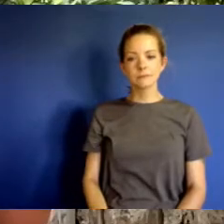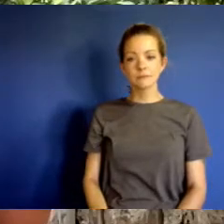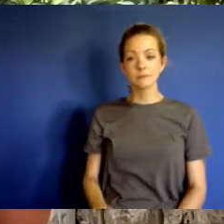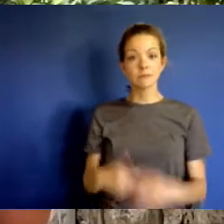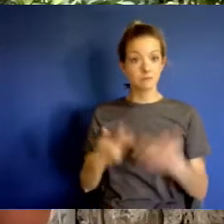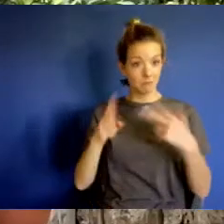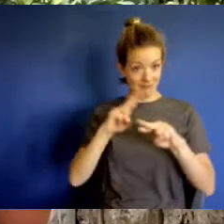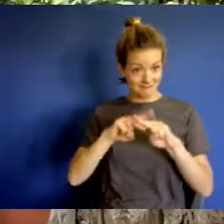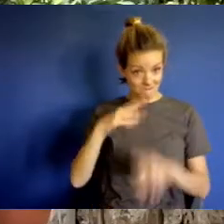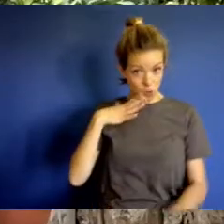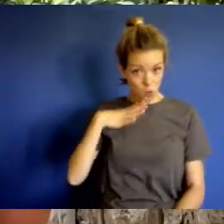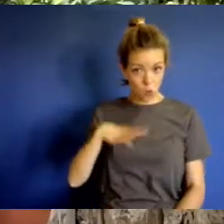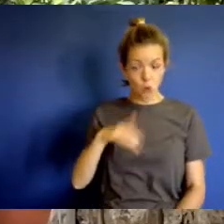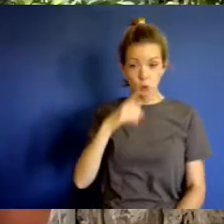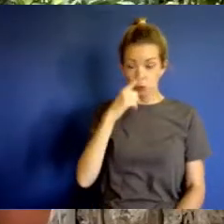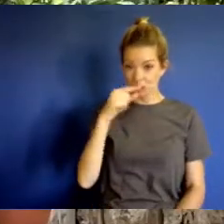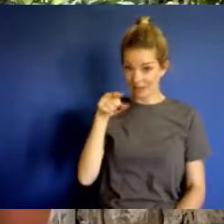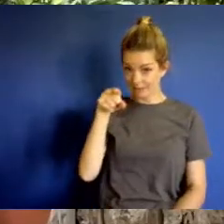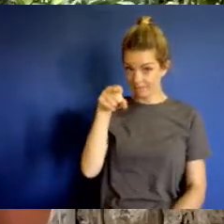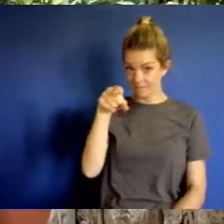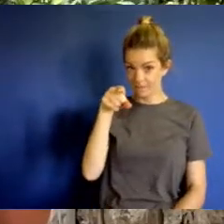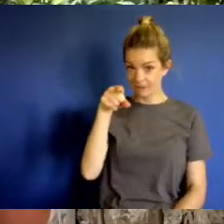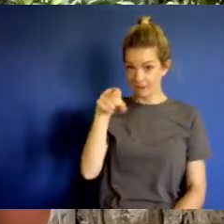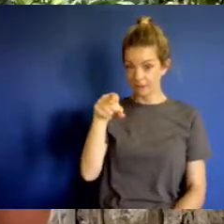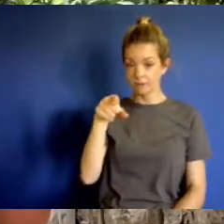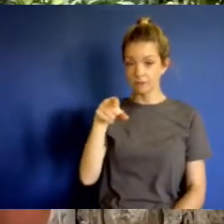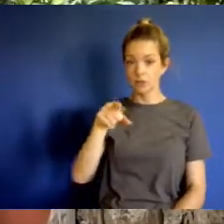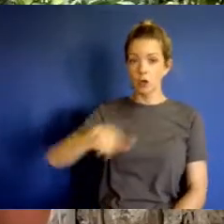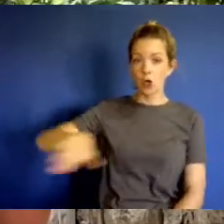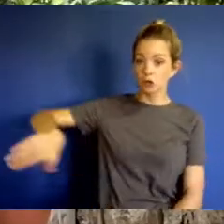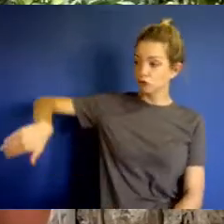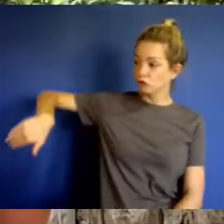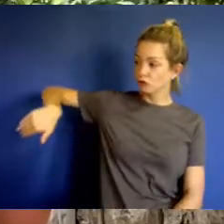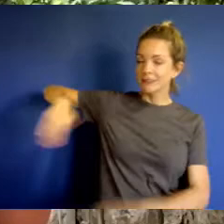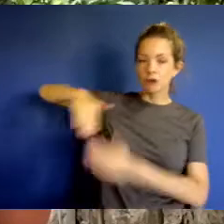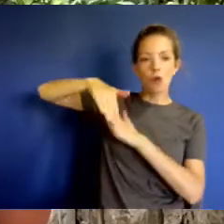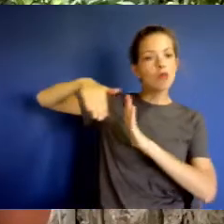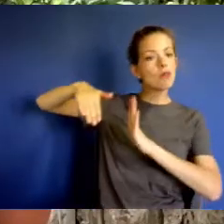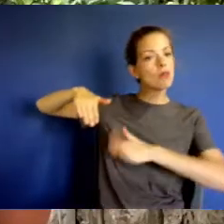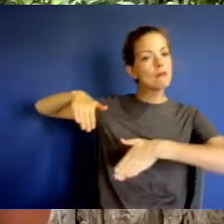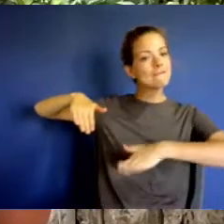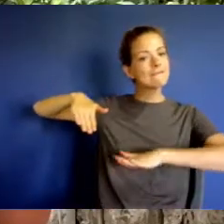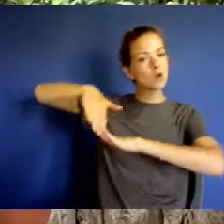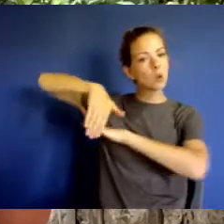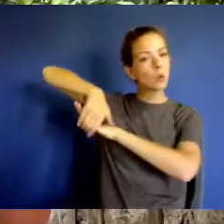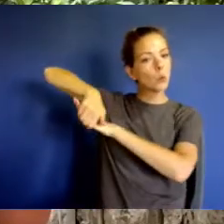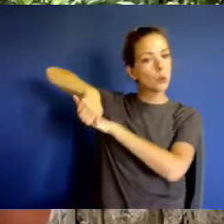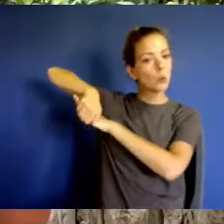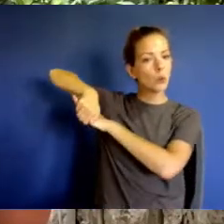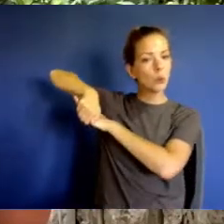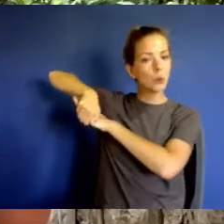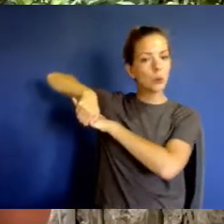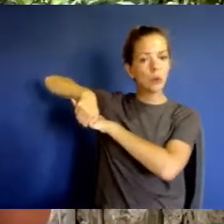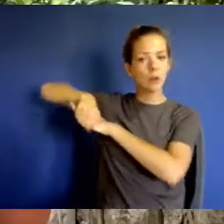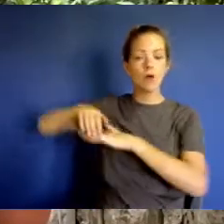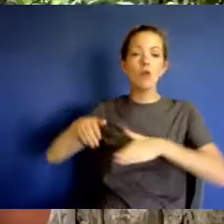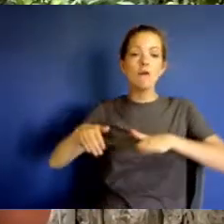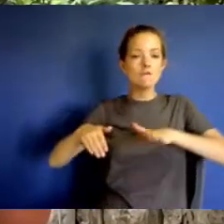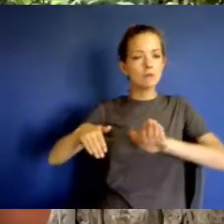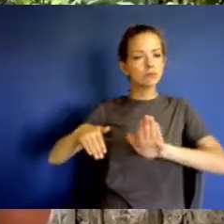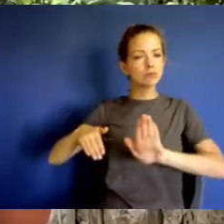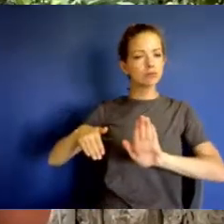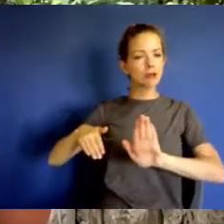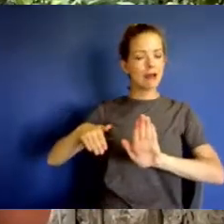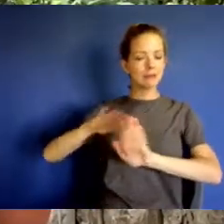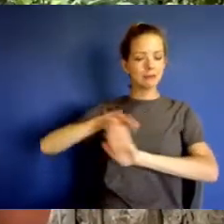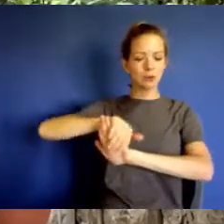Okay, so another option if you want to is to bend the knee, reach round to take the foot into the hand, press the